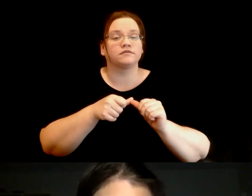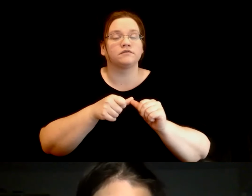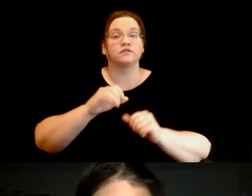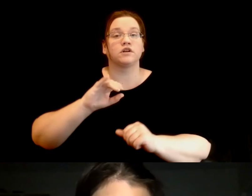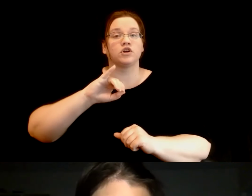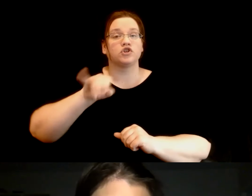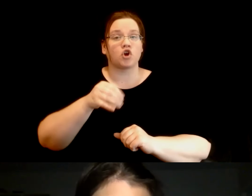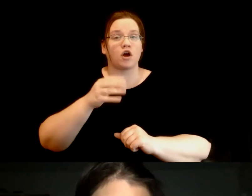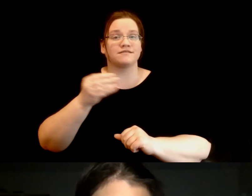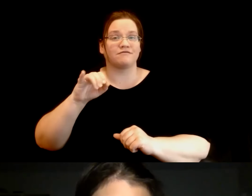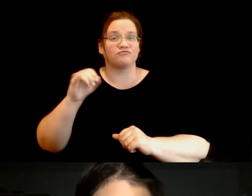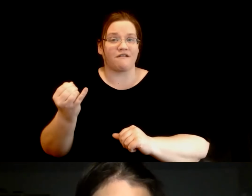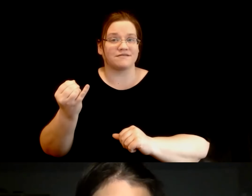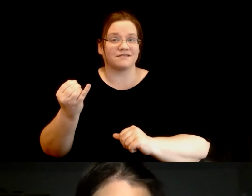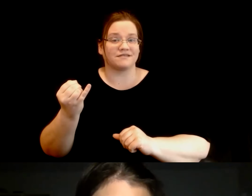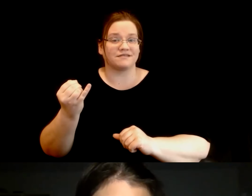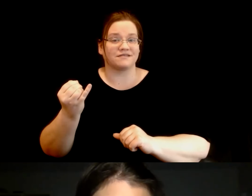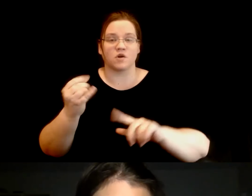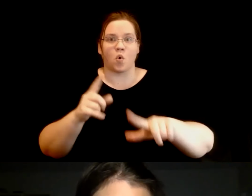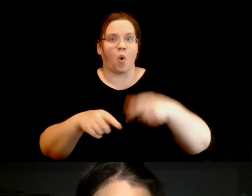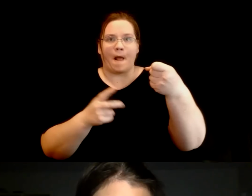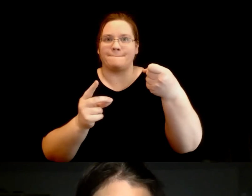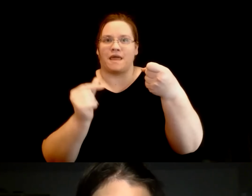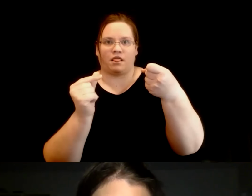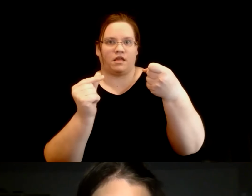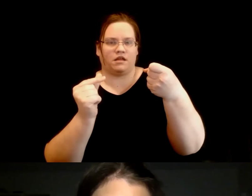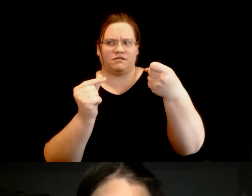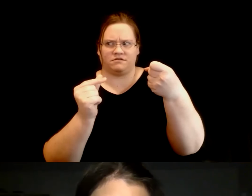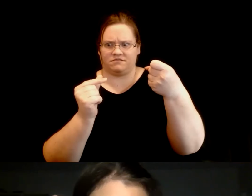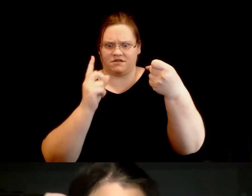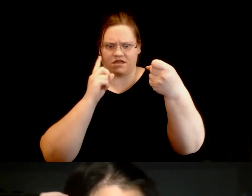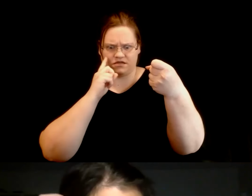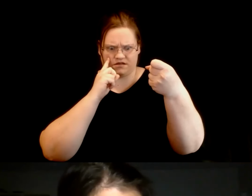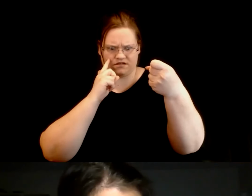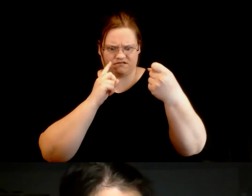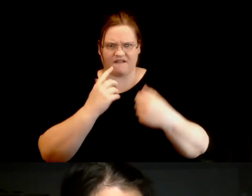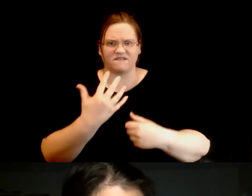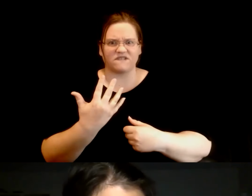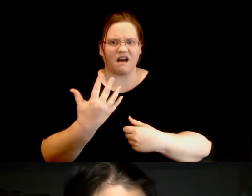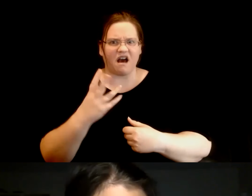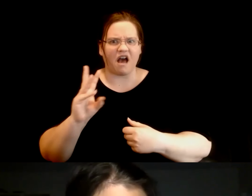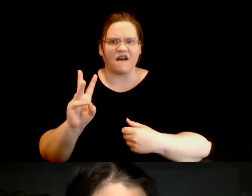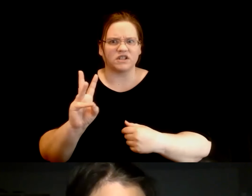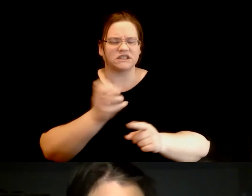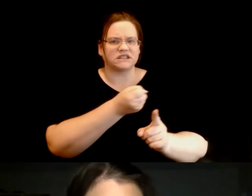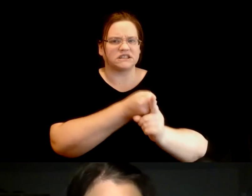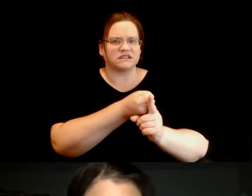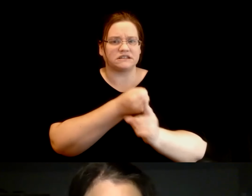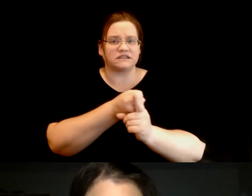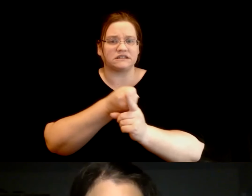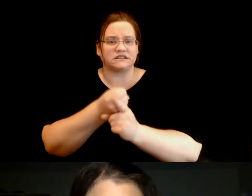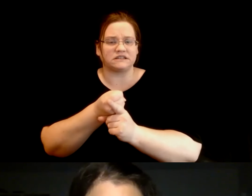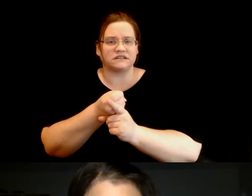Johnson & Johnson vaccine, where it was halted immediately after, I believe it was 5 or 6 cases of